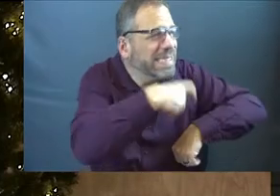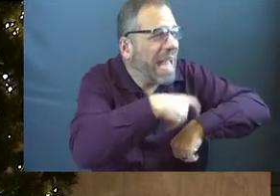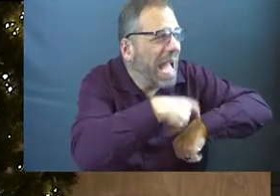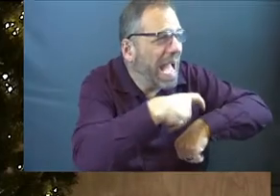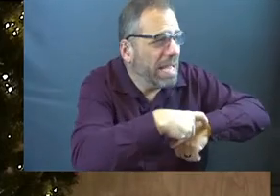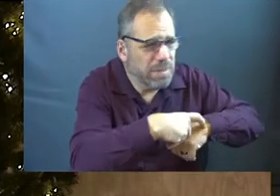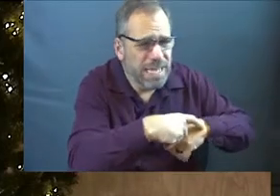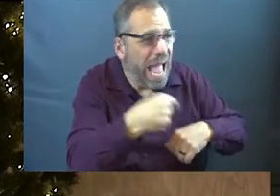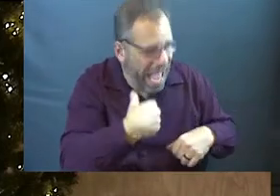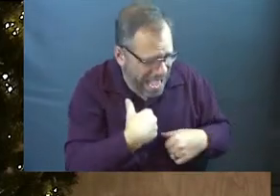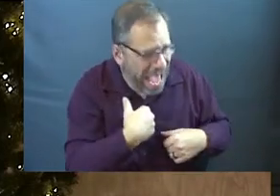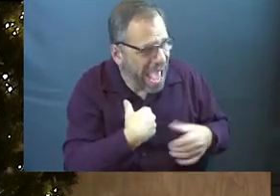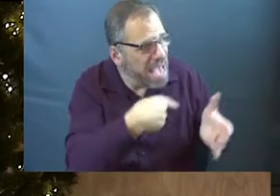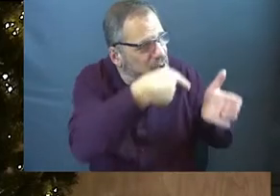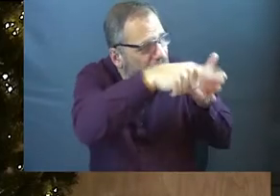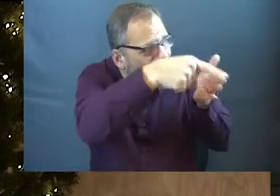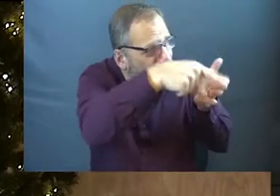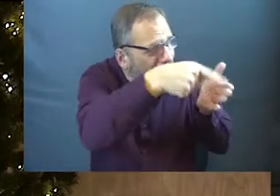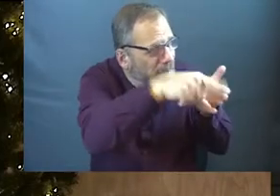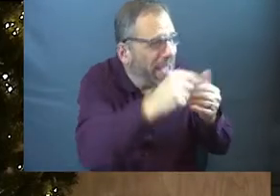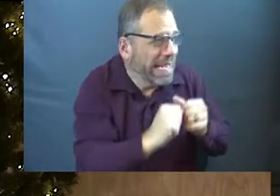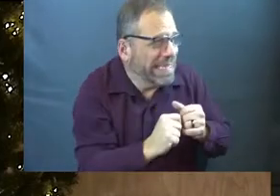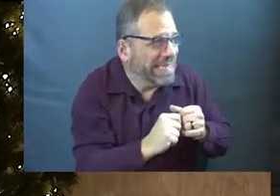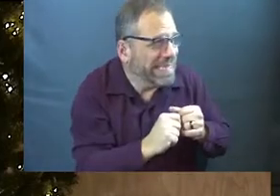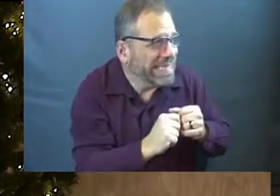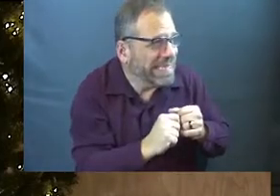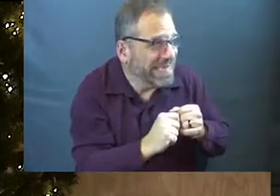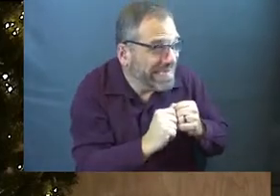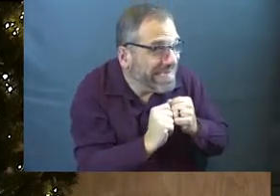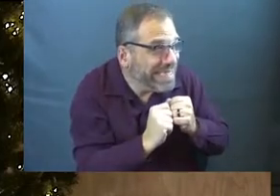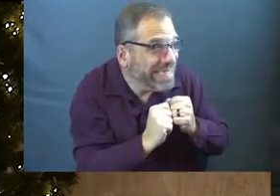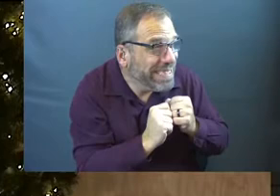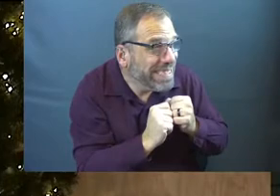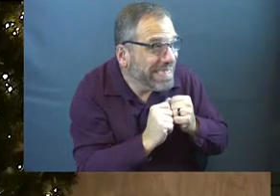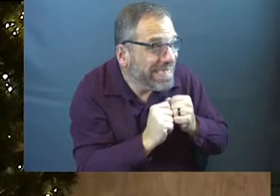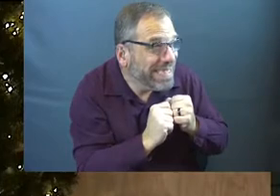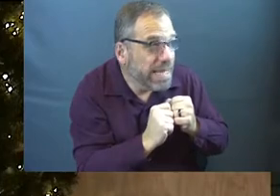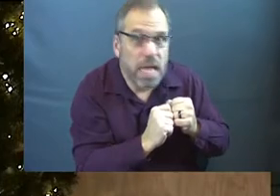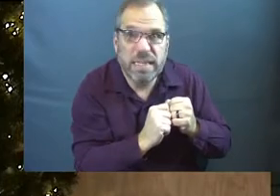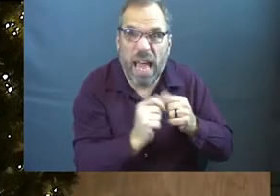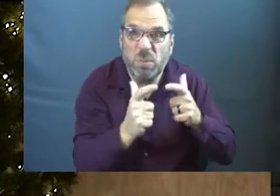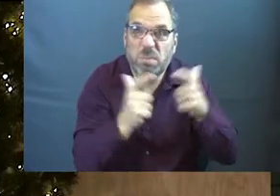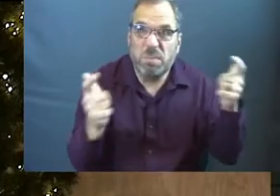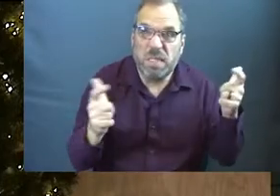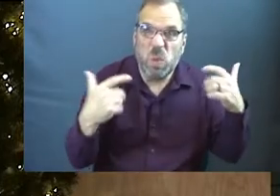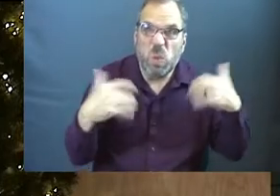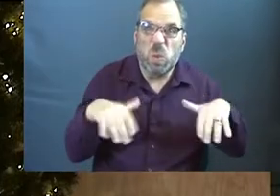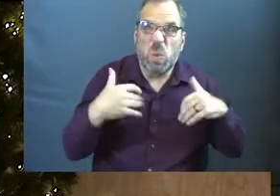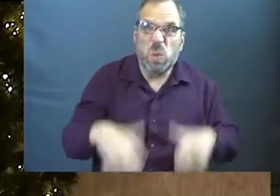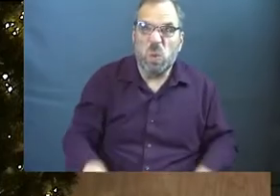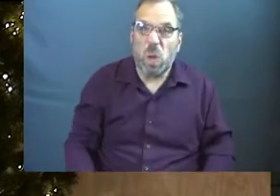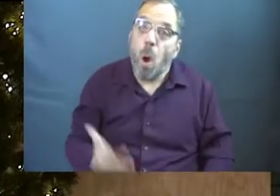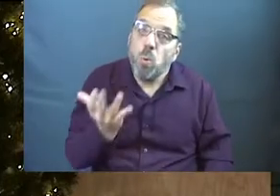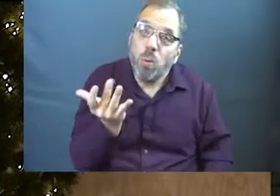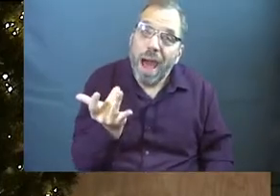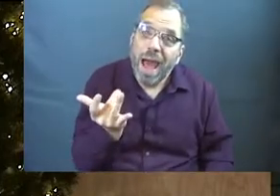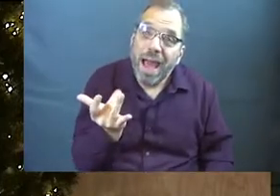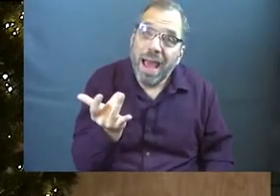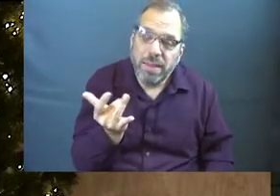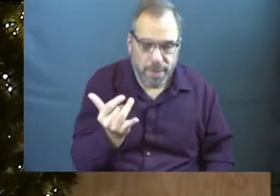more time so that I can pay you back? And that was big,